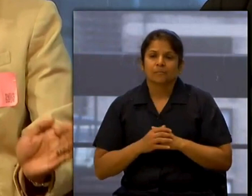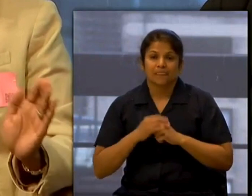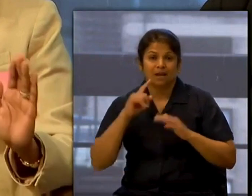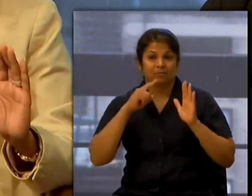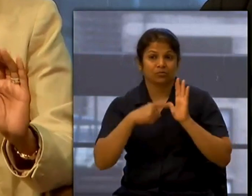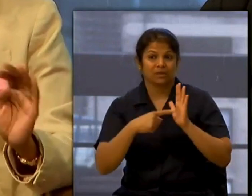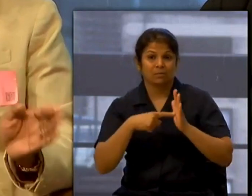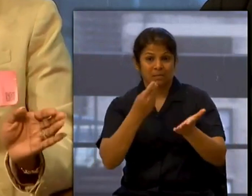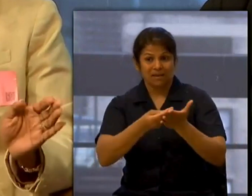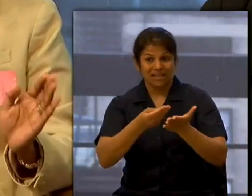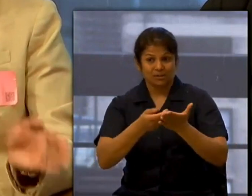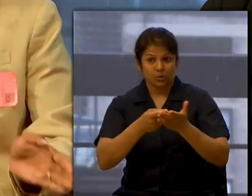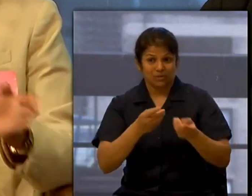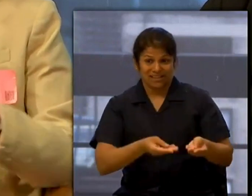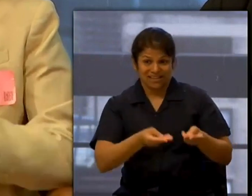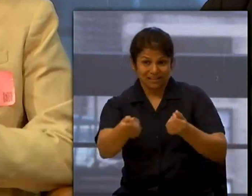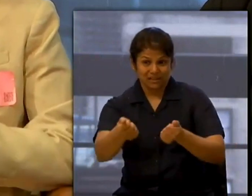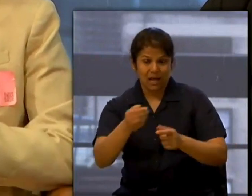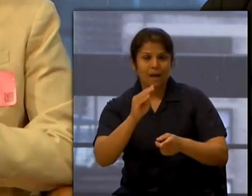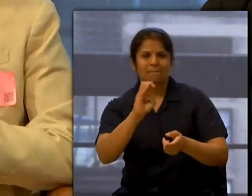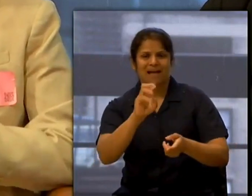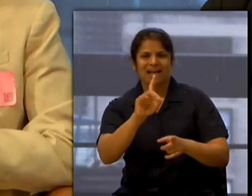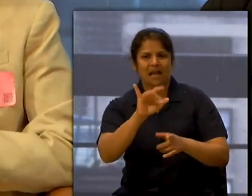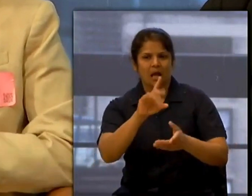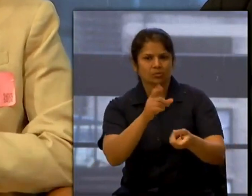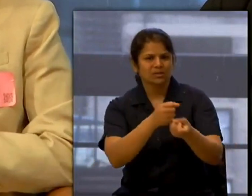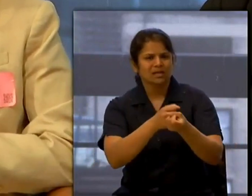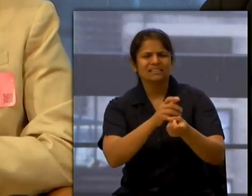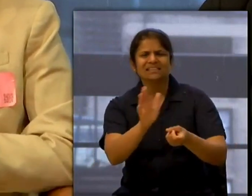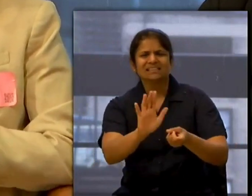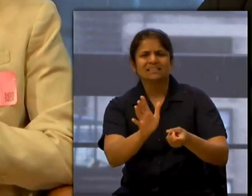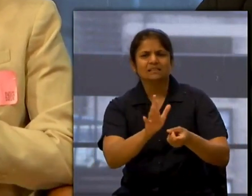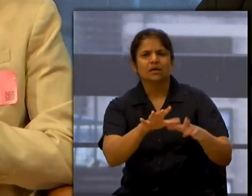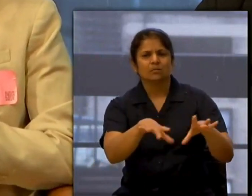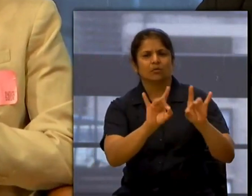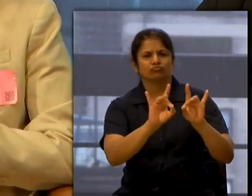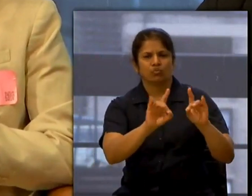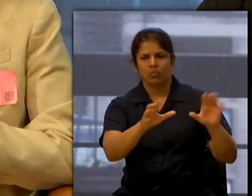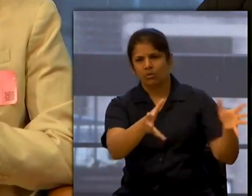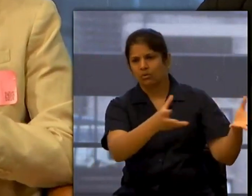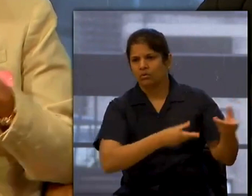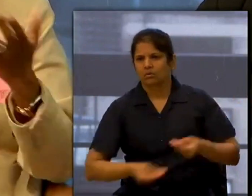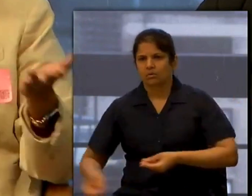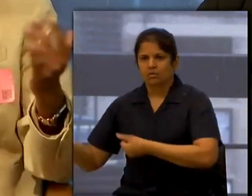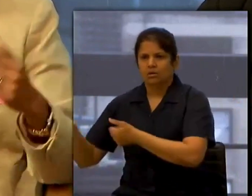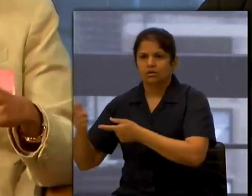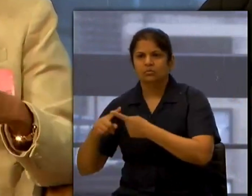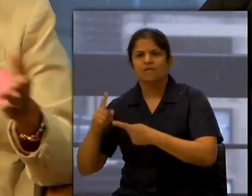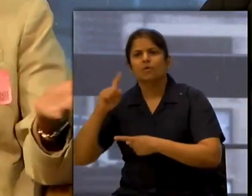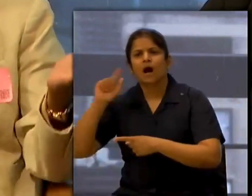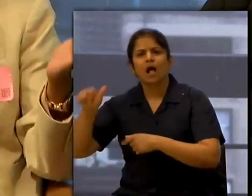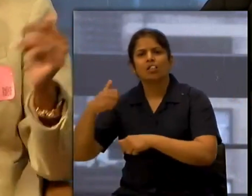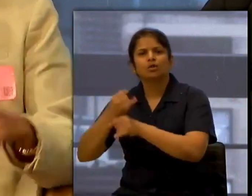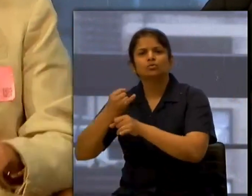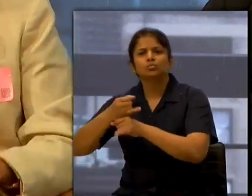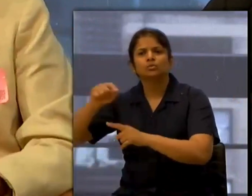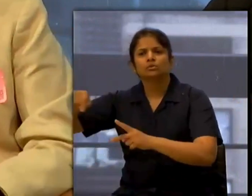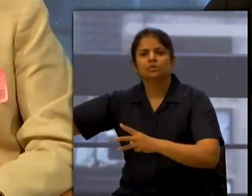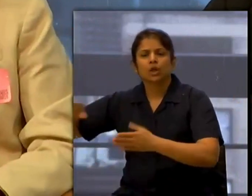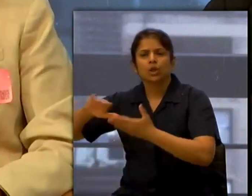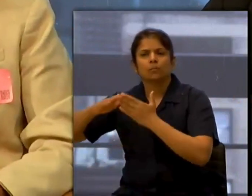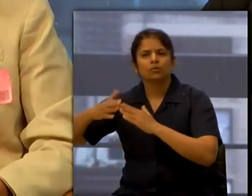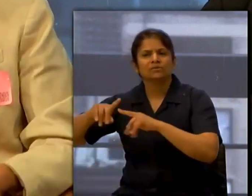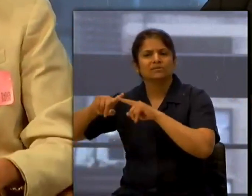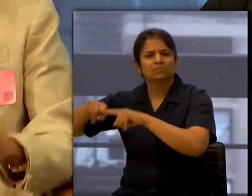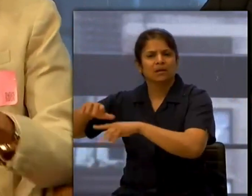from institutions towards home and community-based care. We have, a trillion new regulations that just